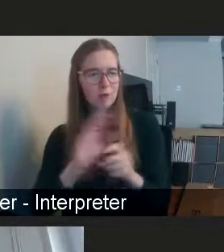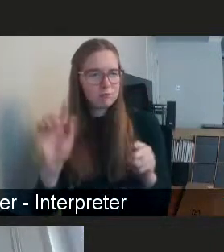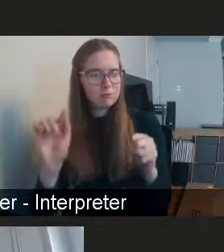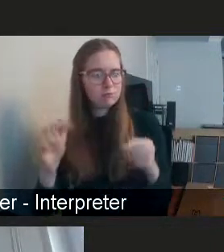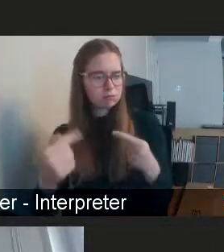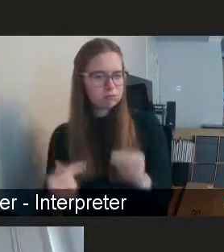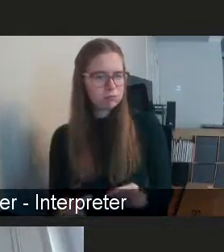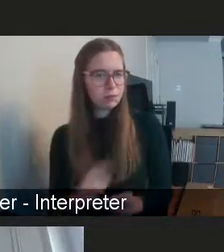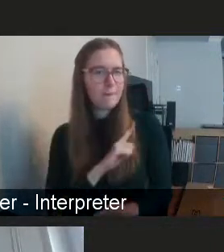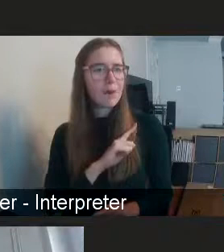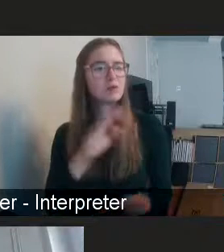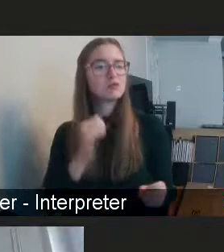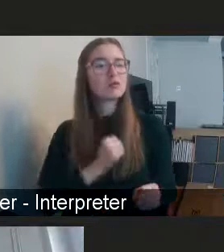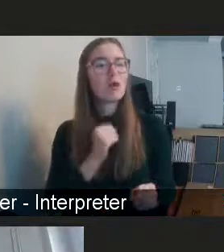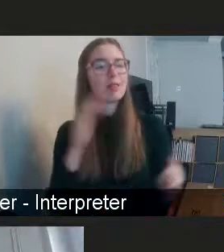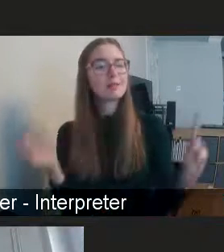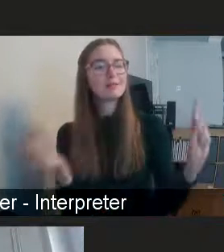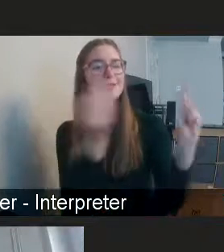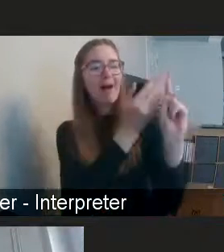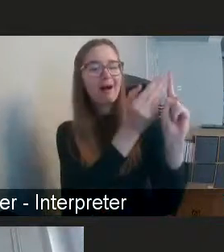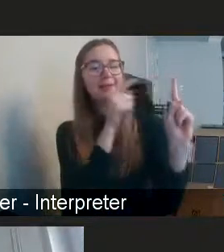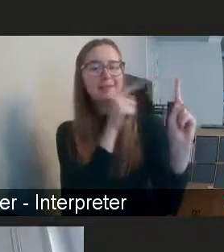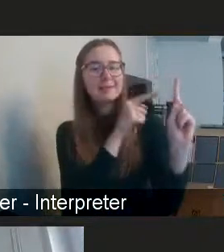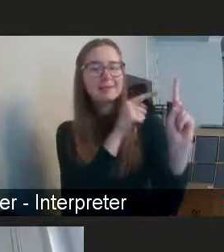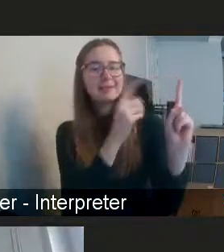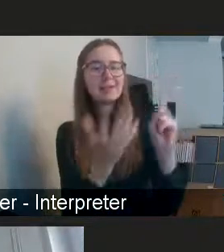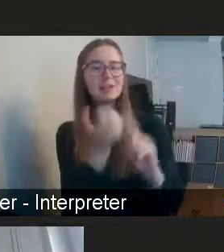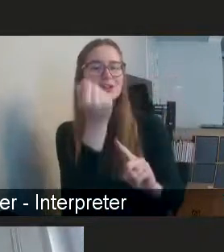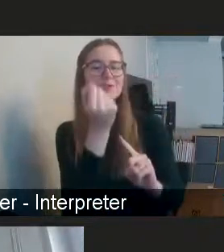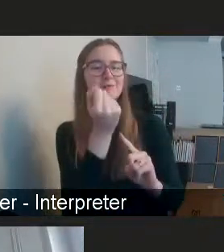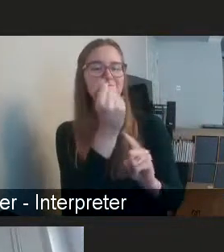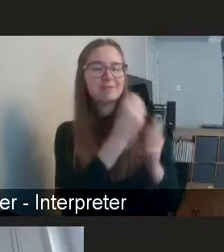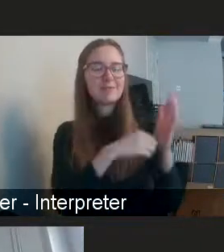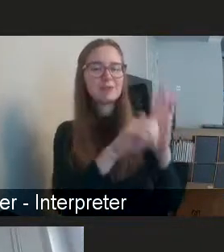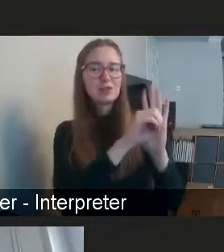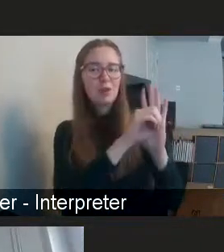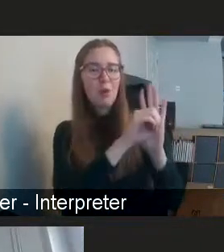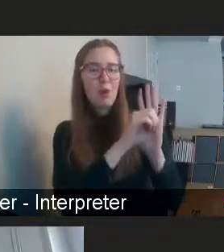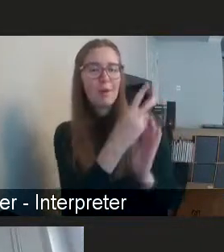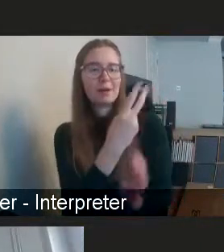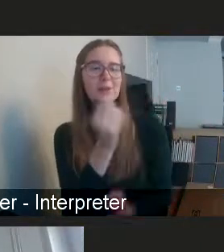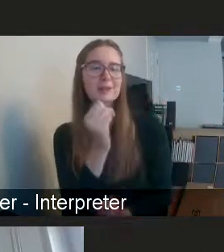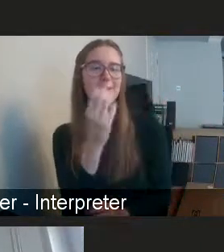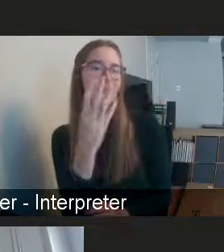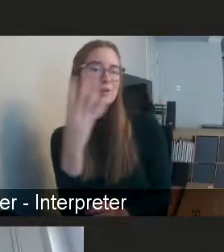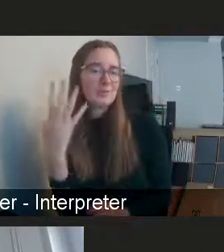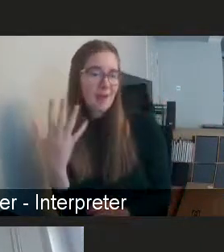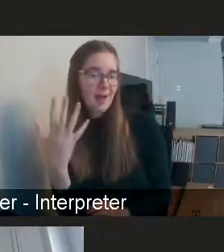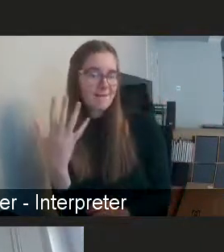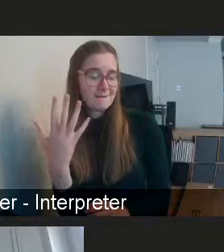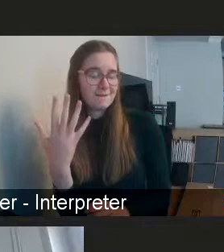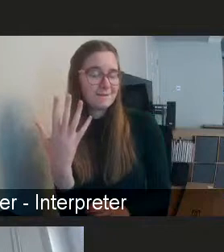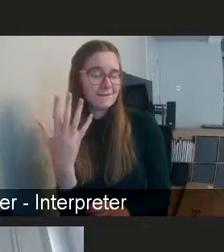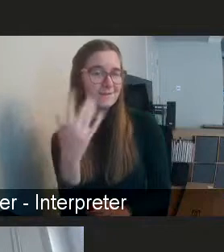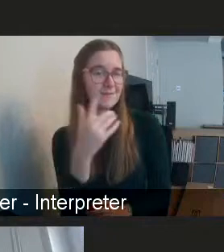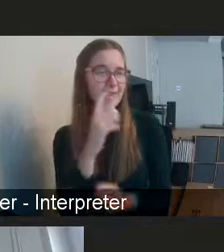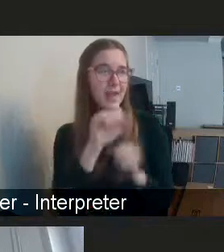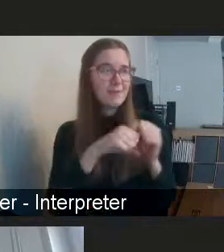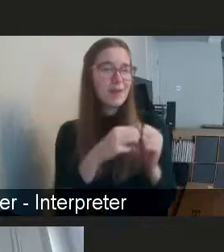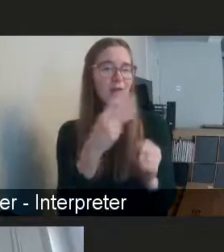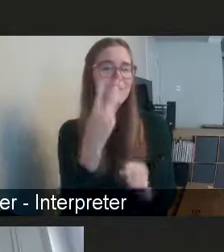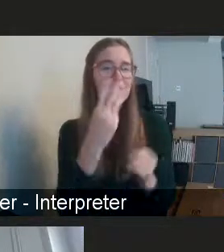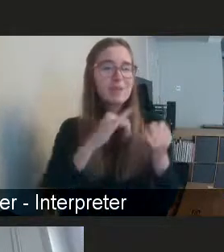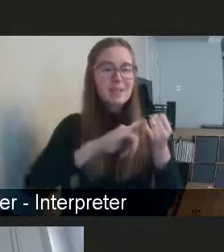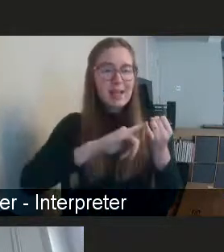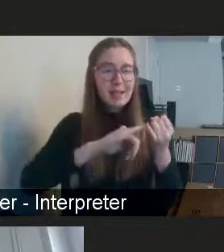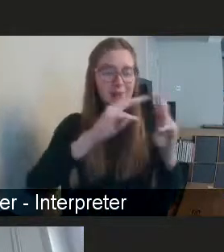Scotland's target is if we are going to achieve net zero by 2045. At that rate, every 3 seconds, a building